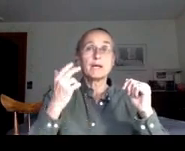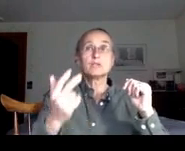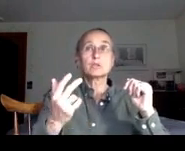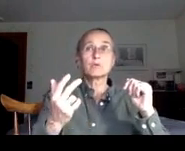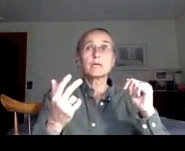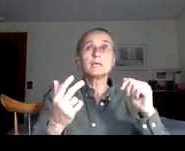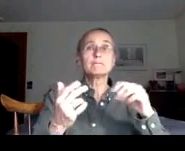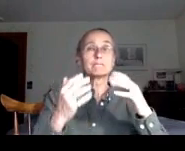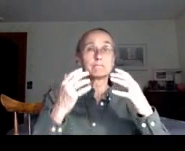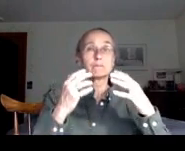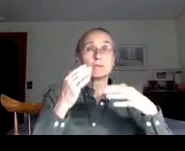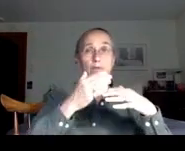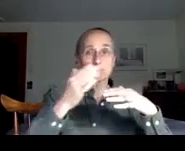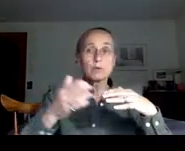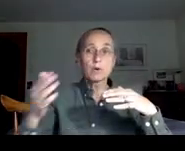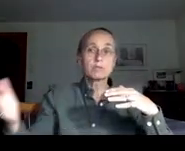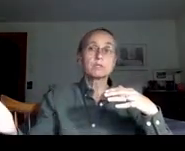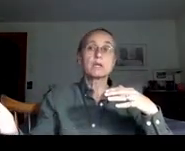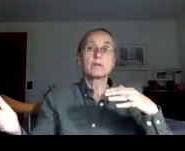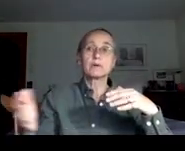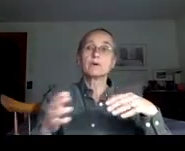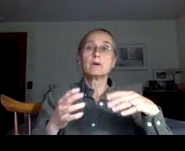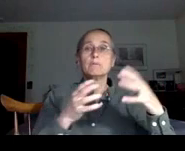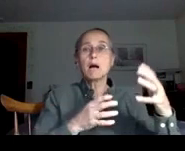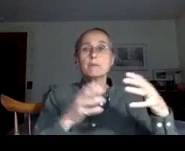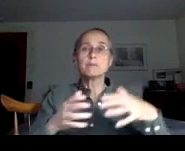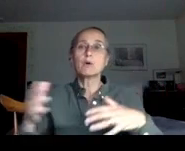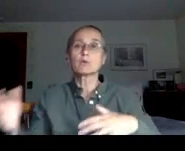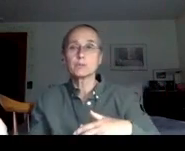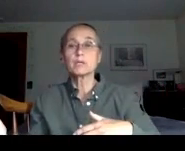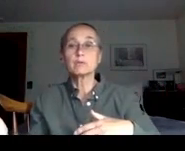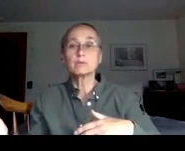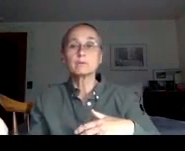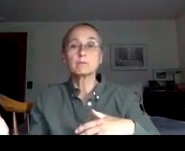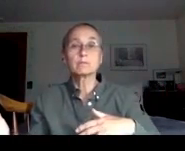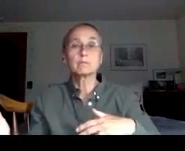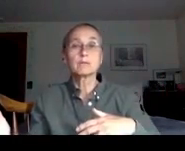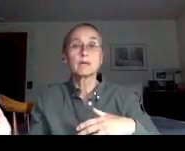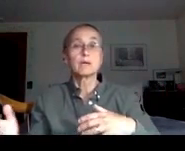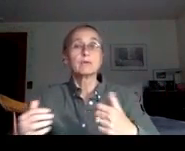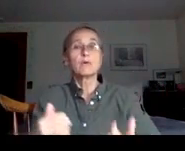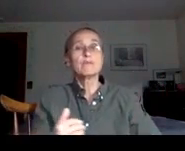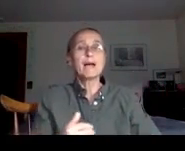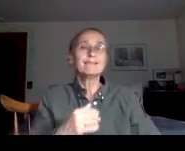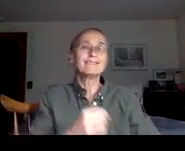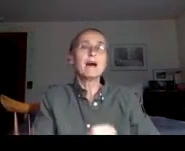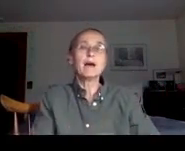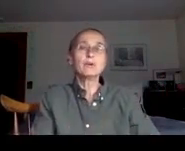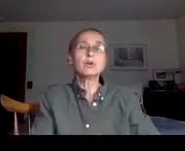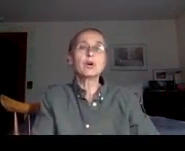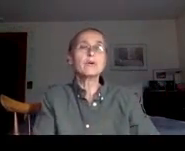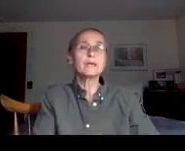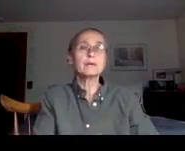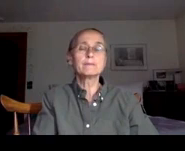By age 3, 3 words together, mommy milk, please. So if that's